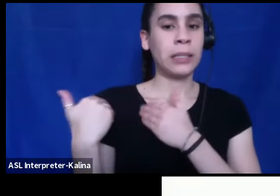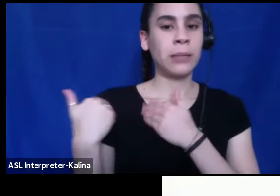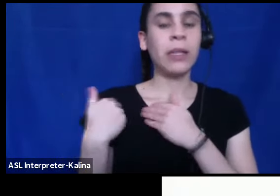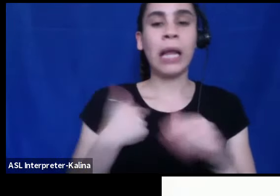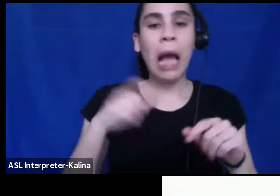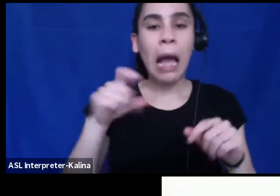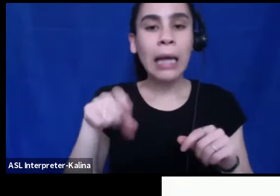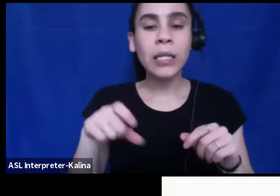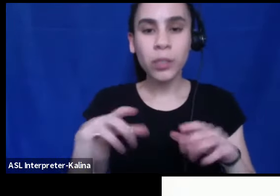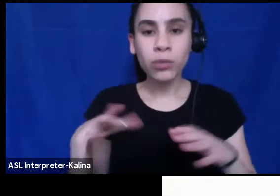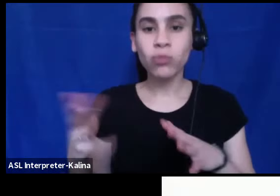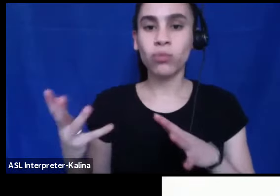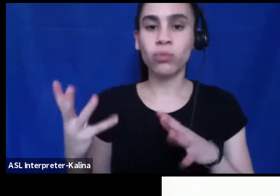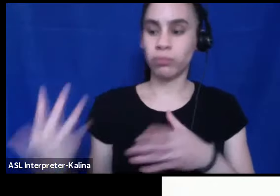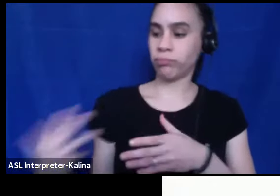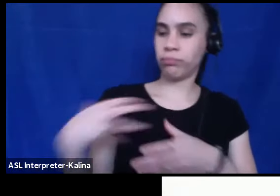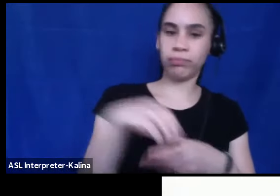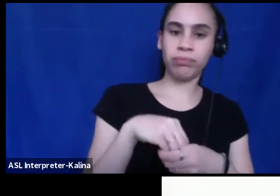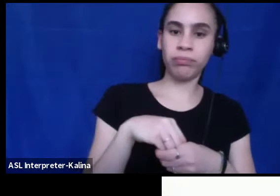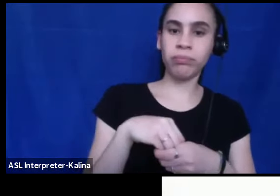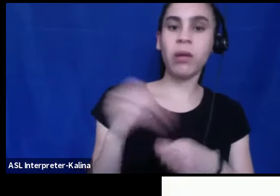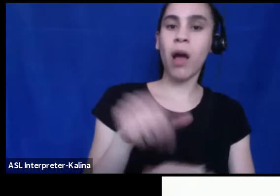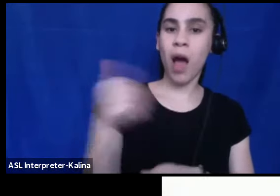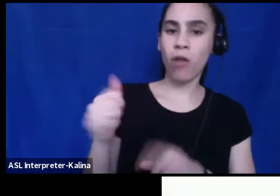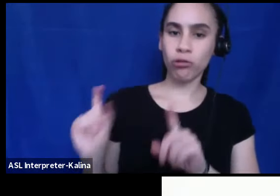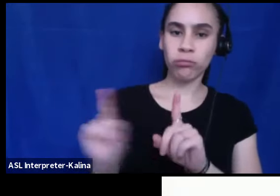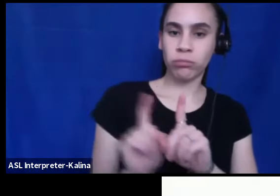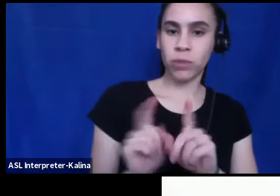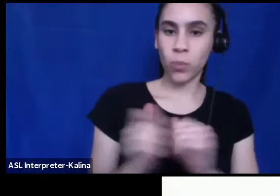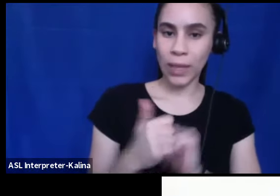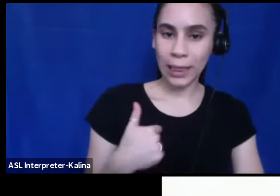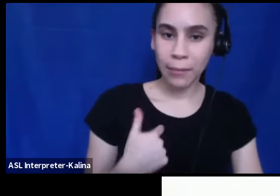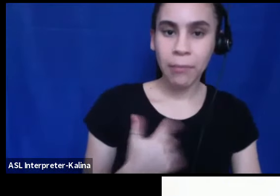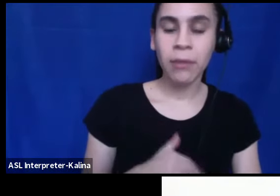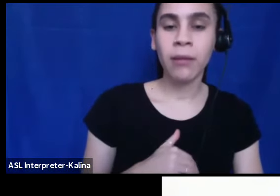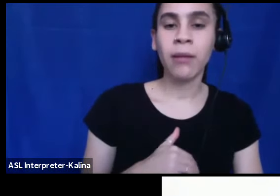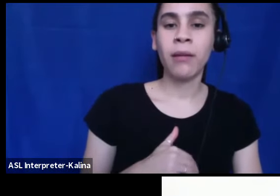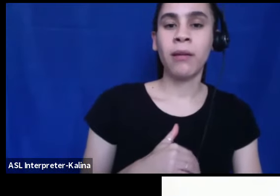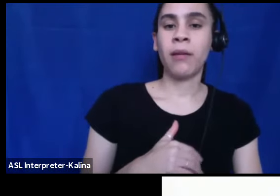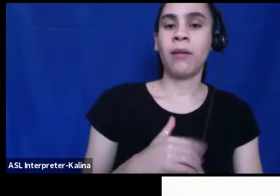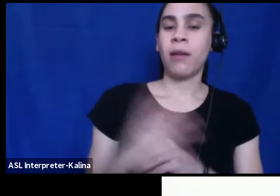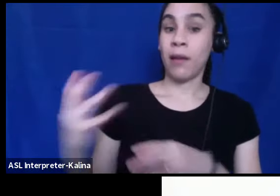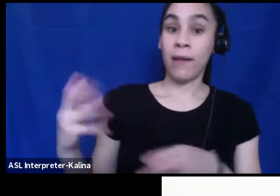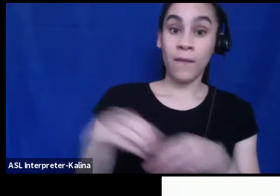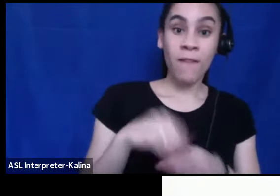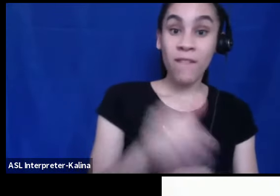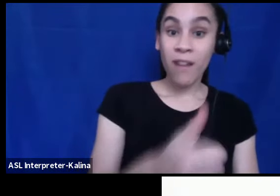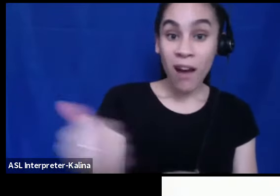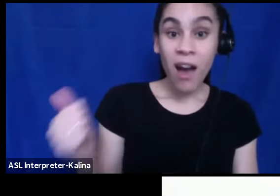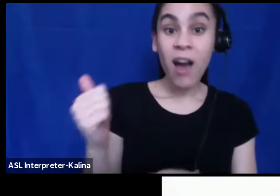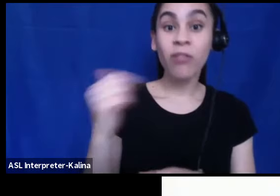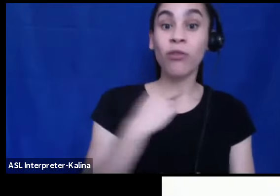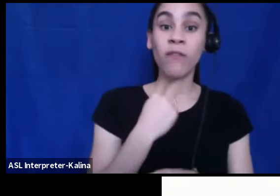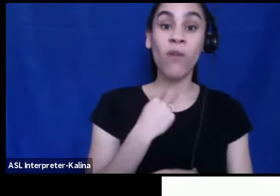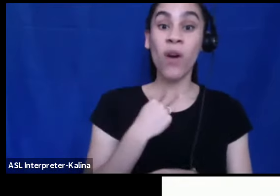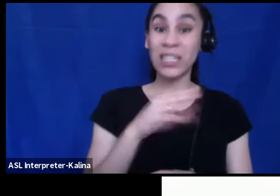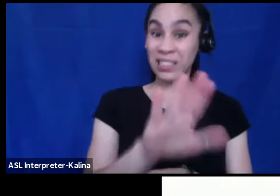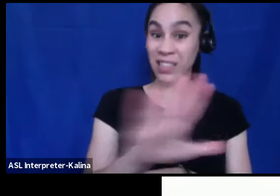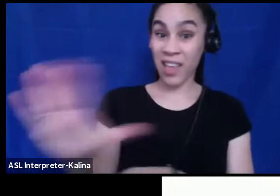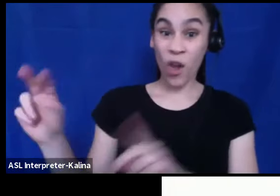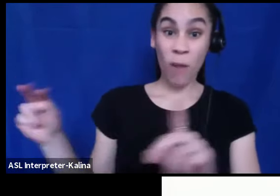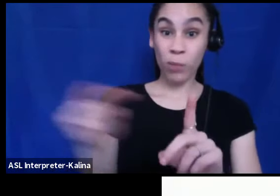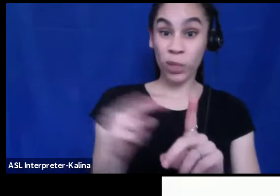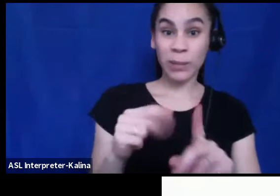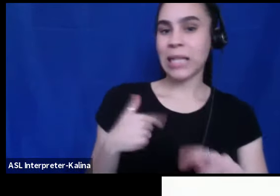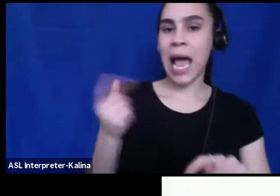bring others alongside with me, right? Is to bring other voices who have a different perspective that I just can't bring. I will